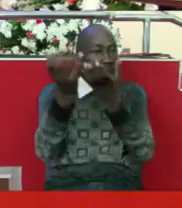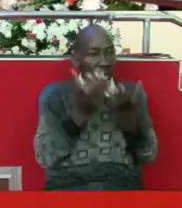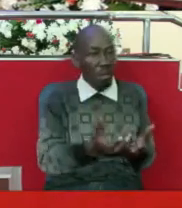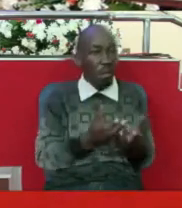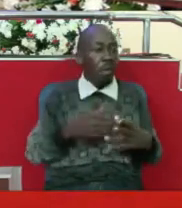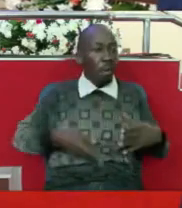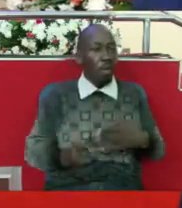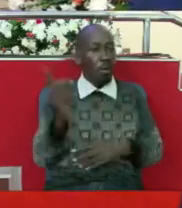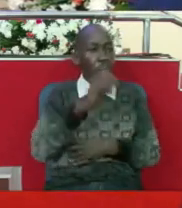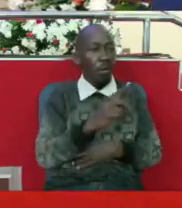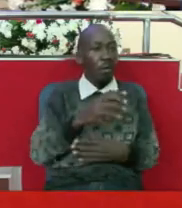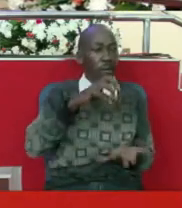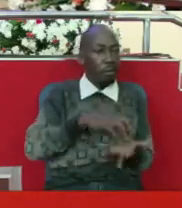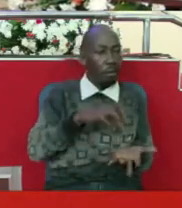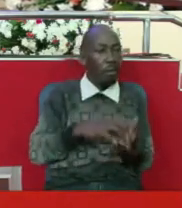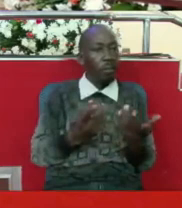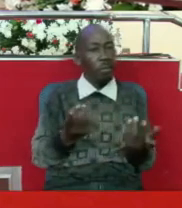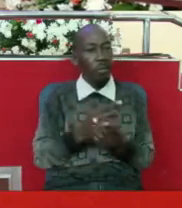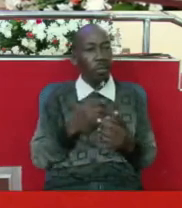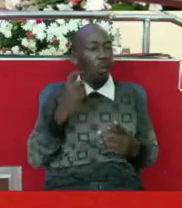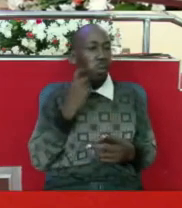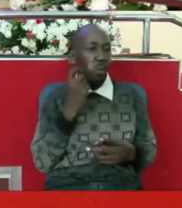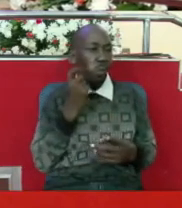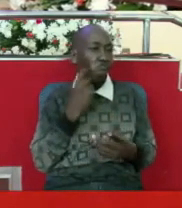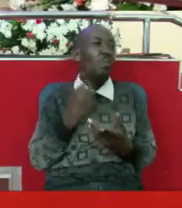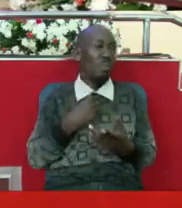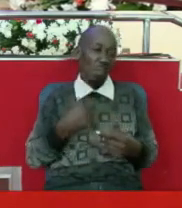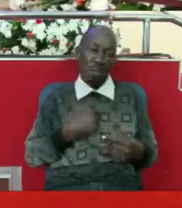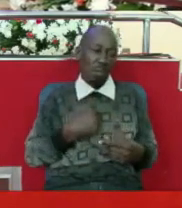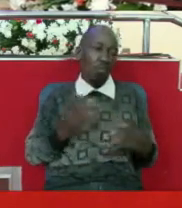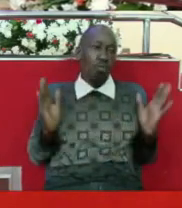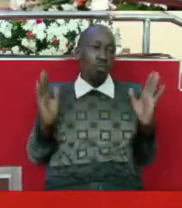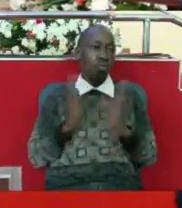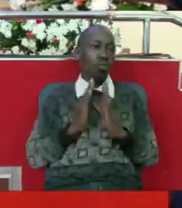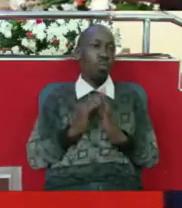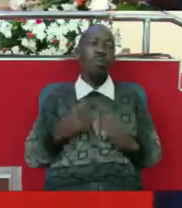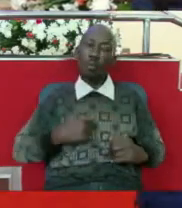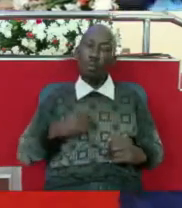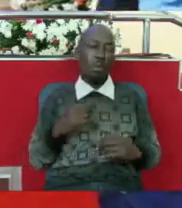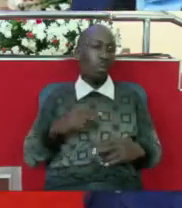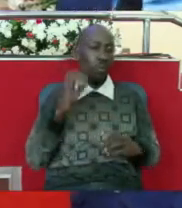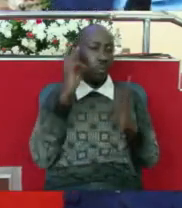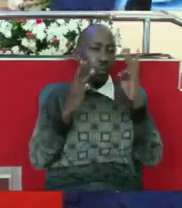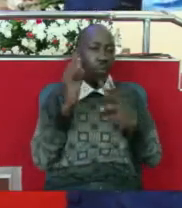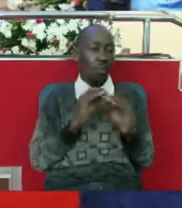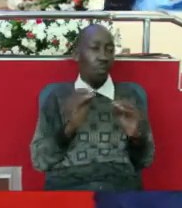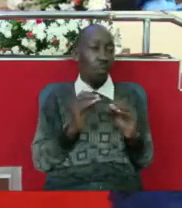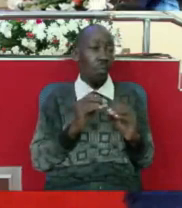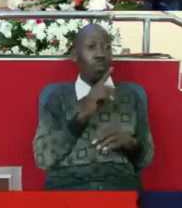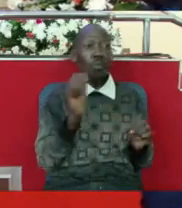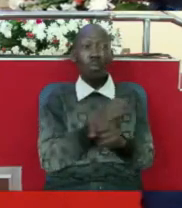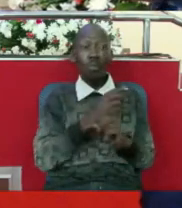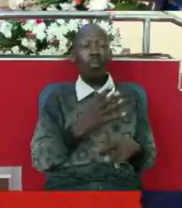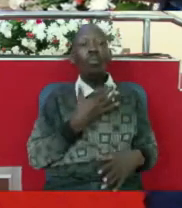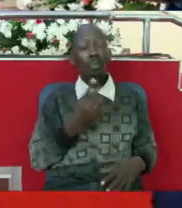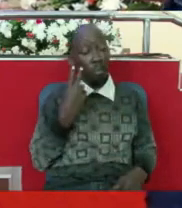don't really care. Unaweza niweka katika suti yangu ya kuzaliwa na sitajali. Now you may not want to see that. Hawezi taka kuona ile.